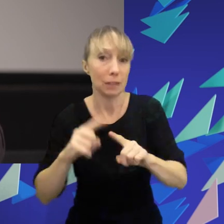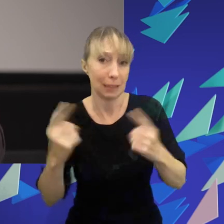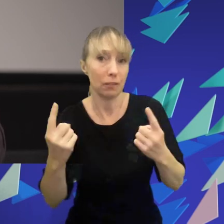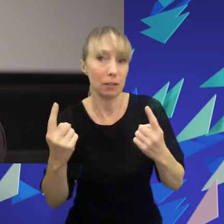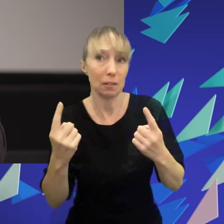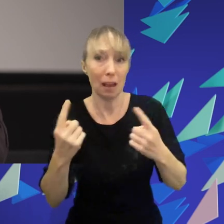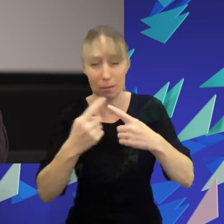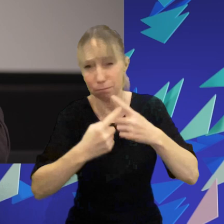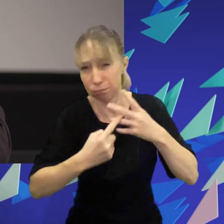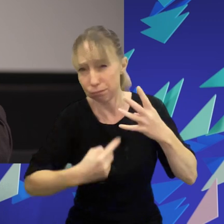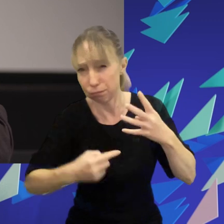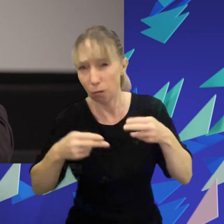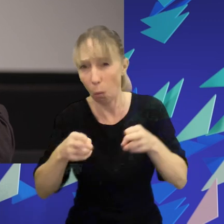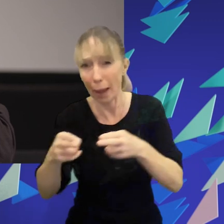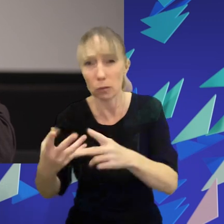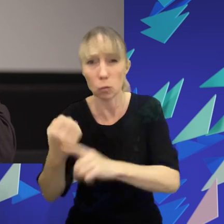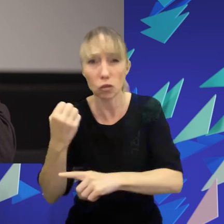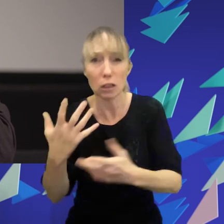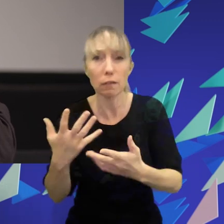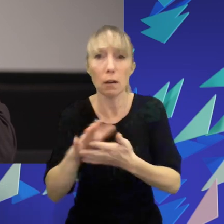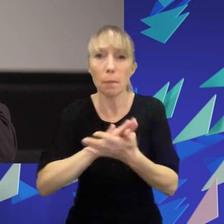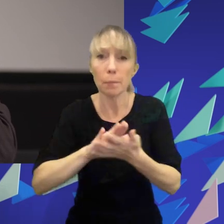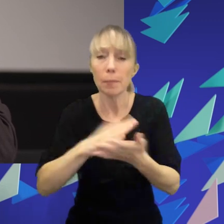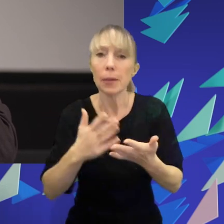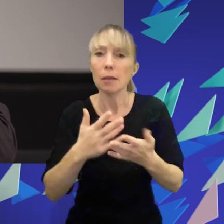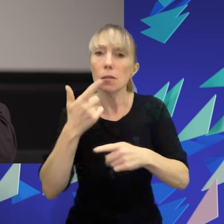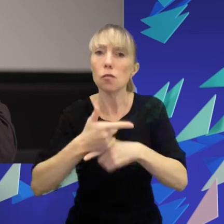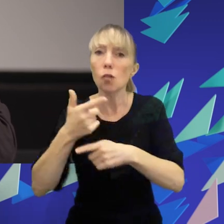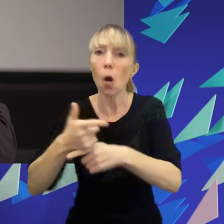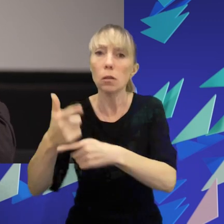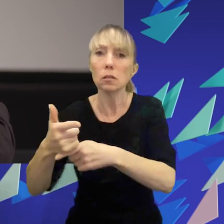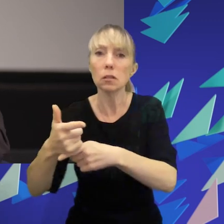it. But each of these shots were extremely